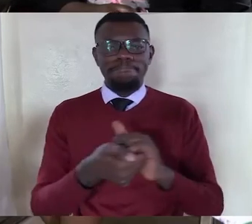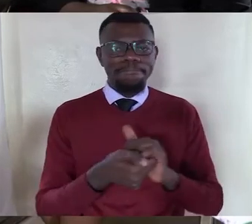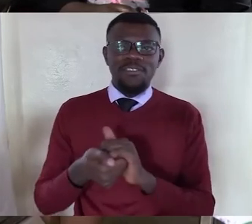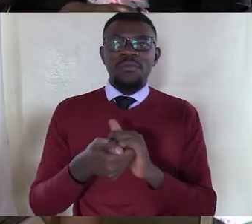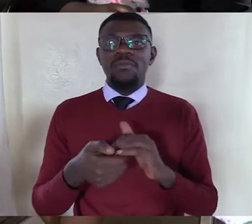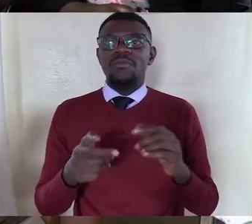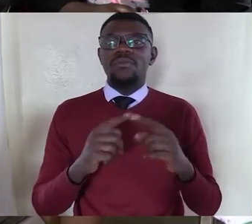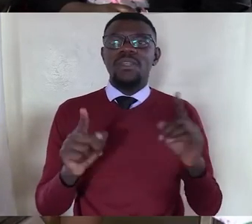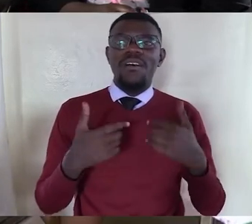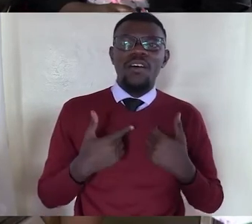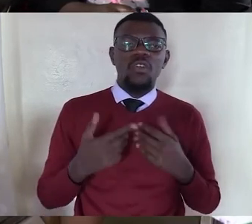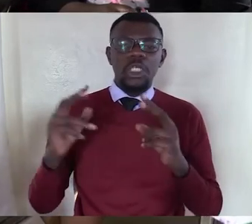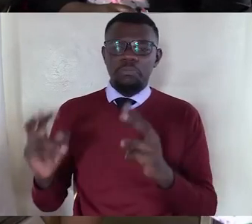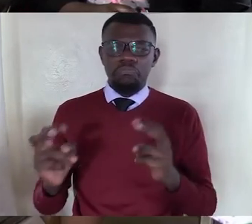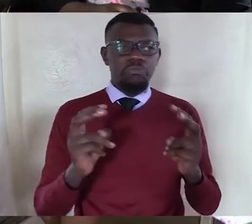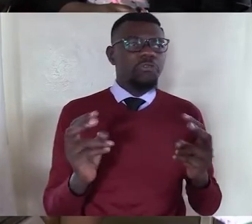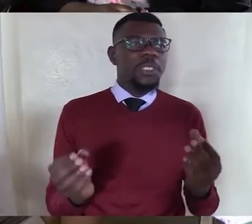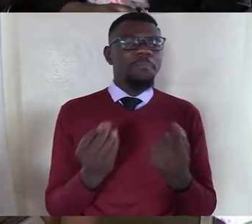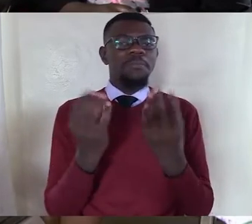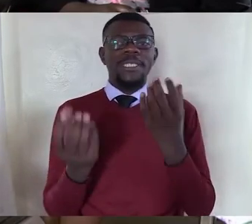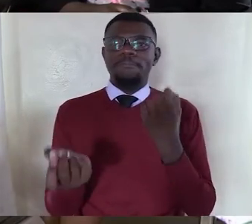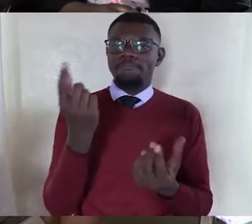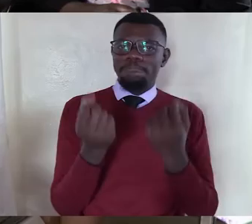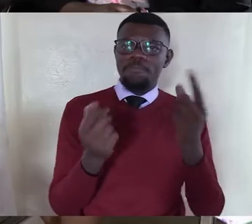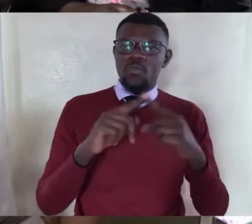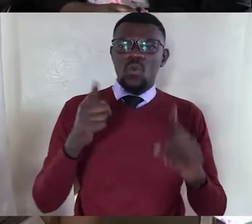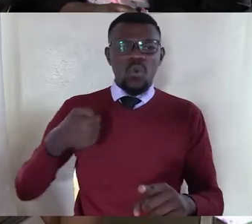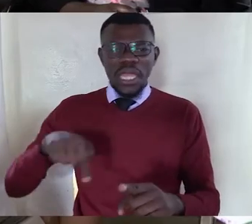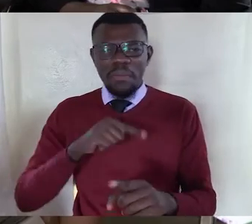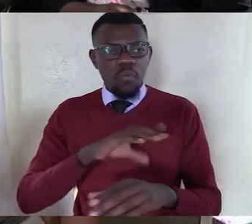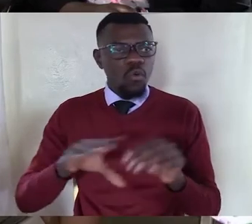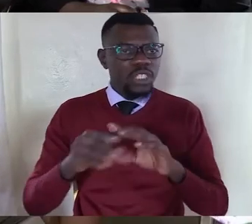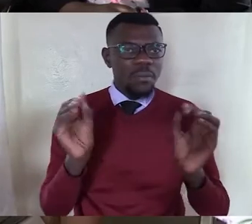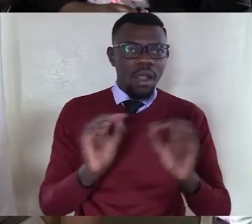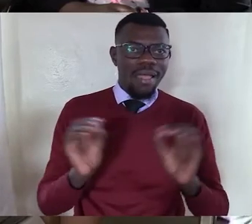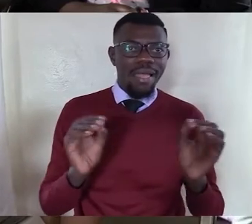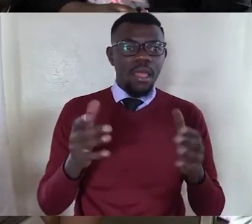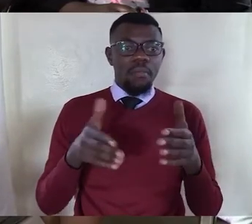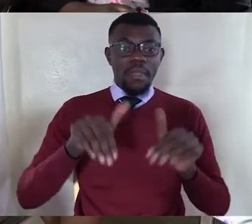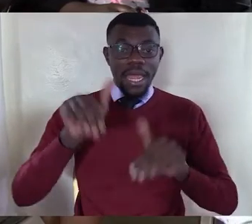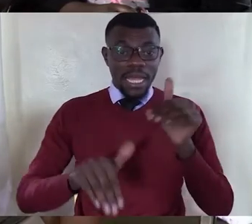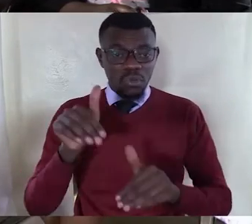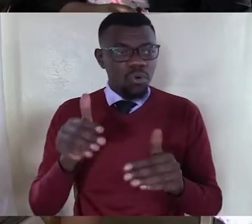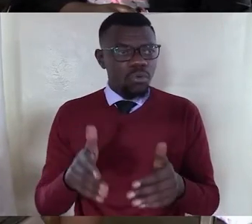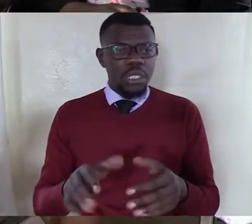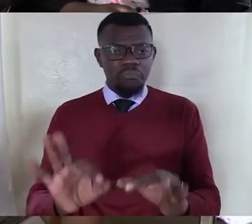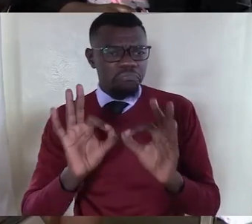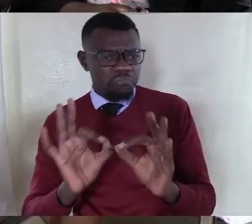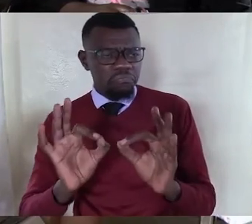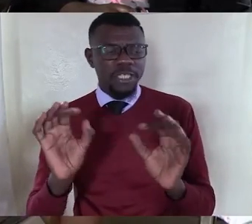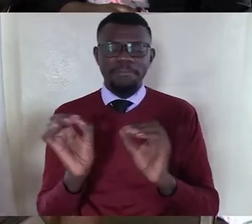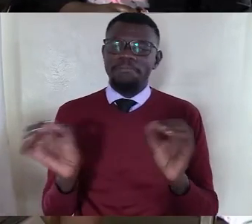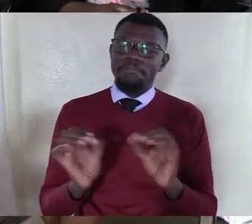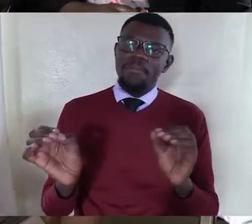able to go out and counter the government's narrative, we have a big problem because our government sits on very